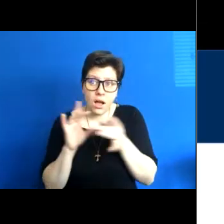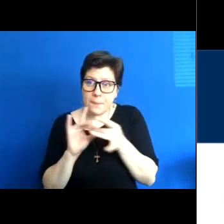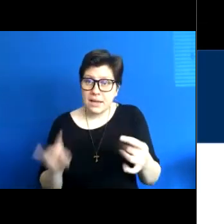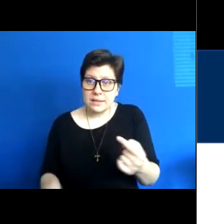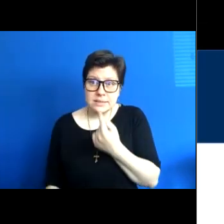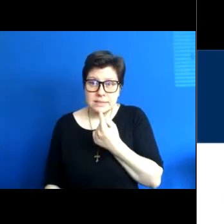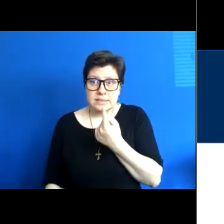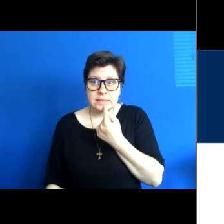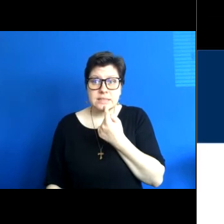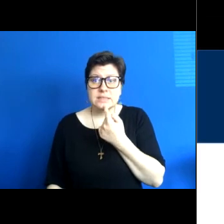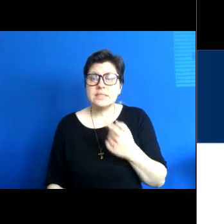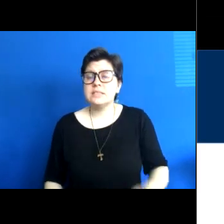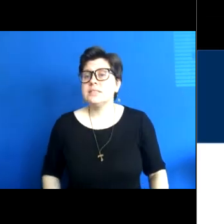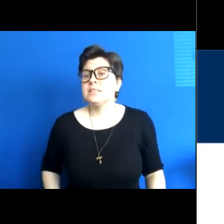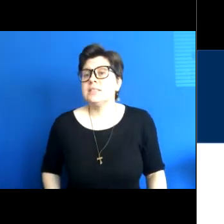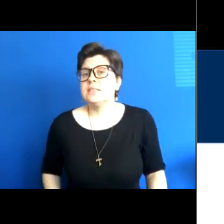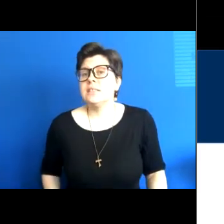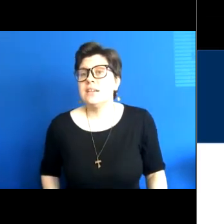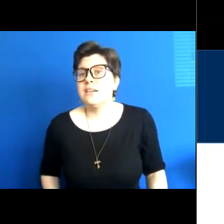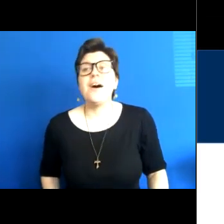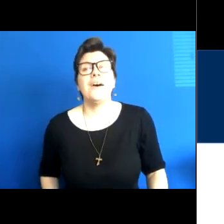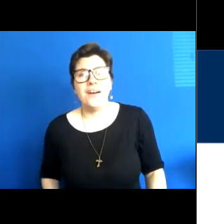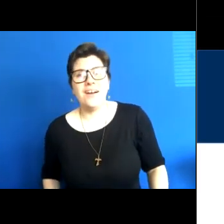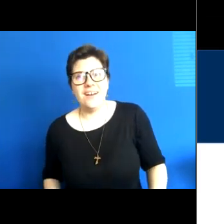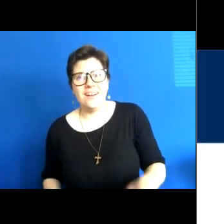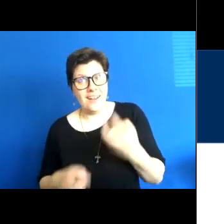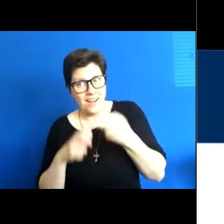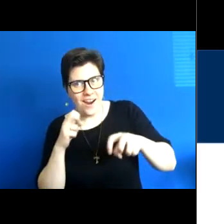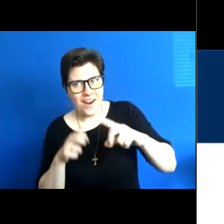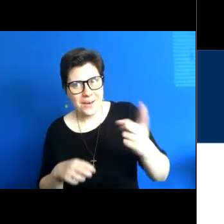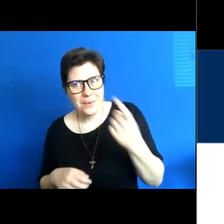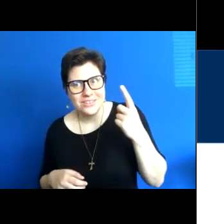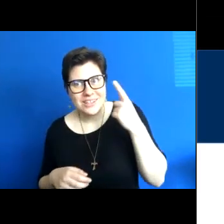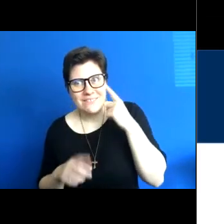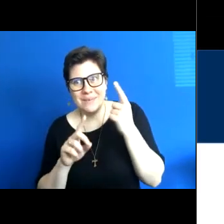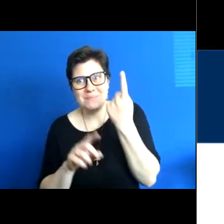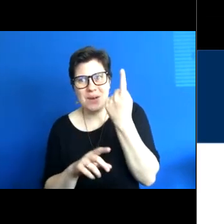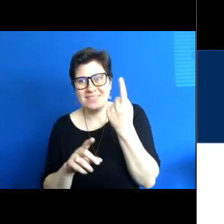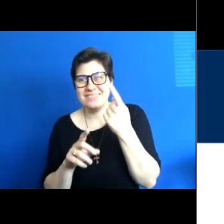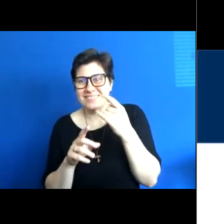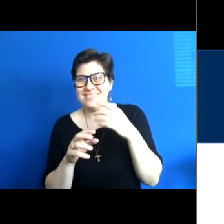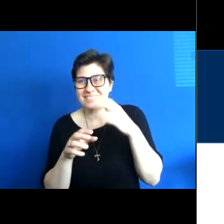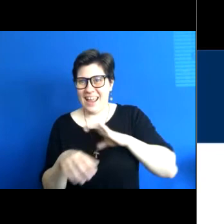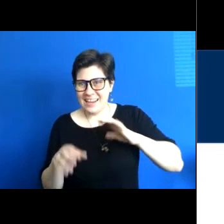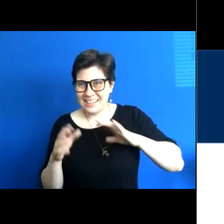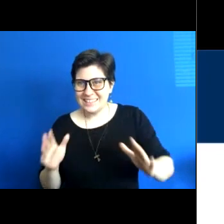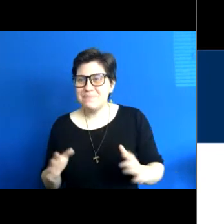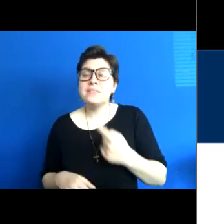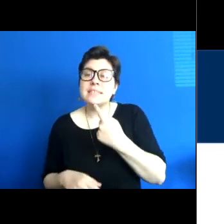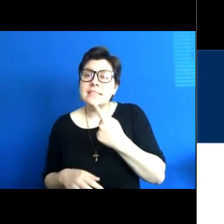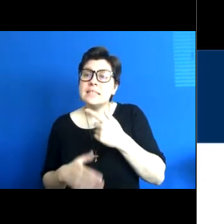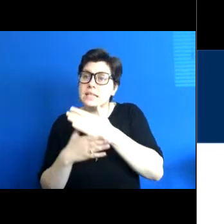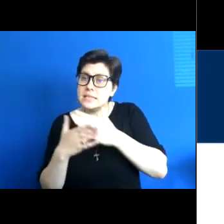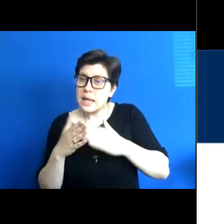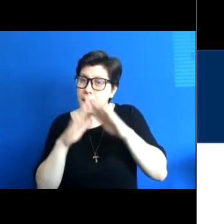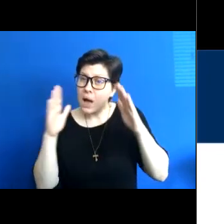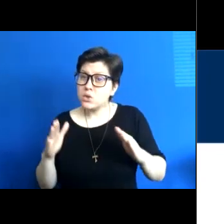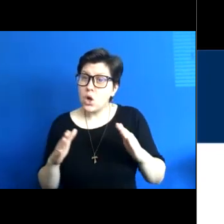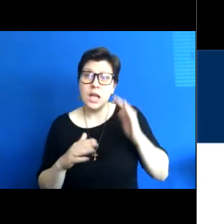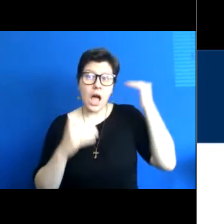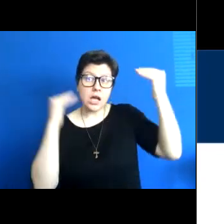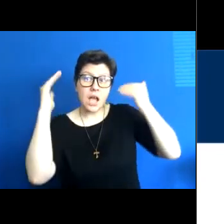Oh, wow. So this is a hard question from one of our catechists here. In some households, the adults disagree with